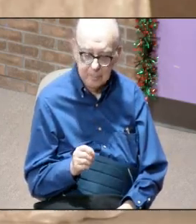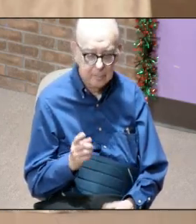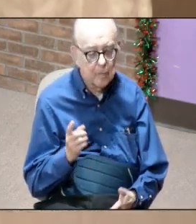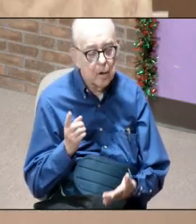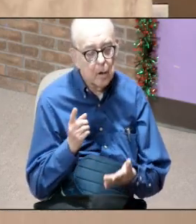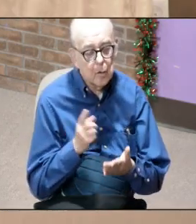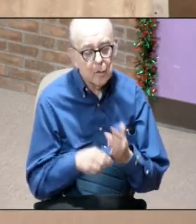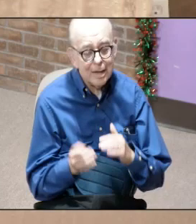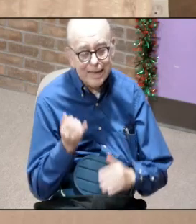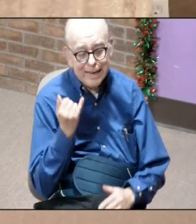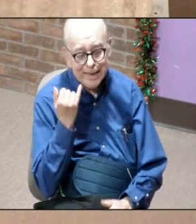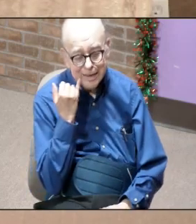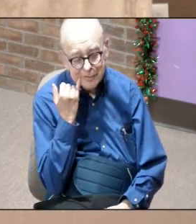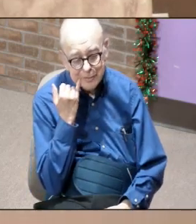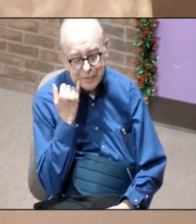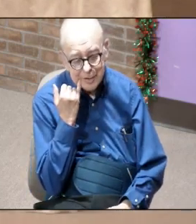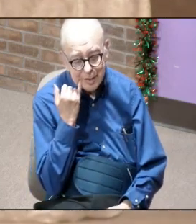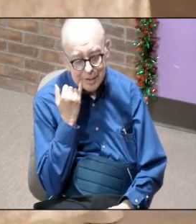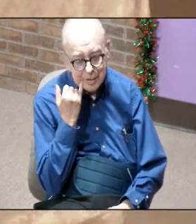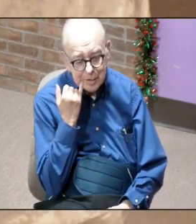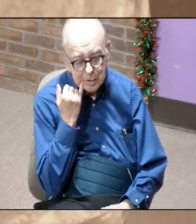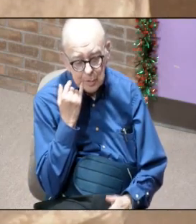What if